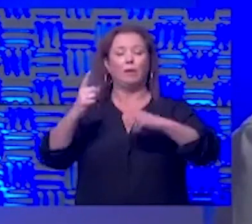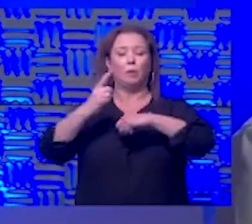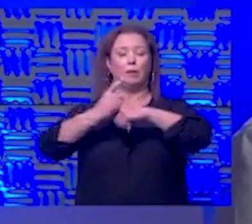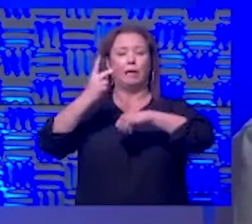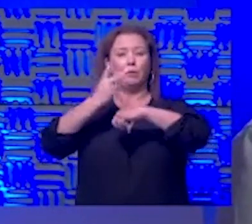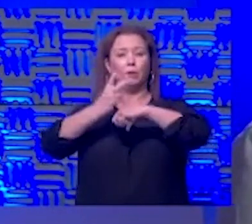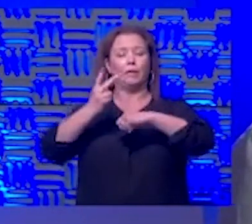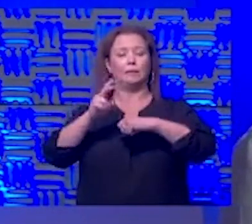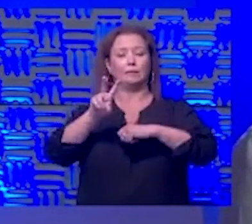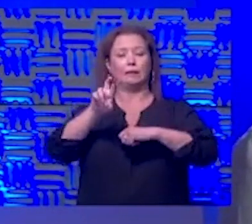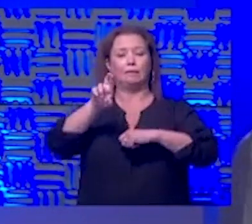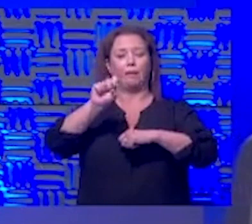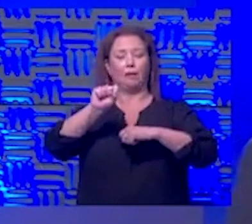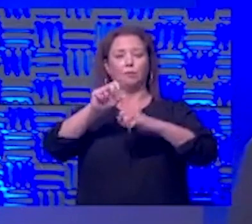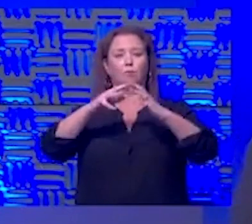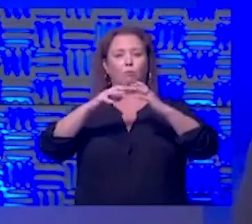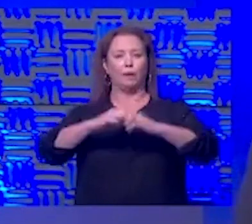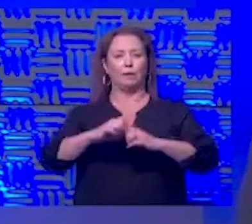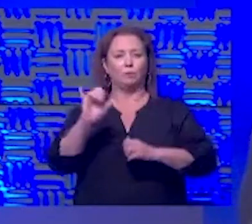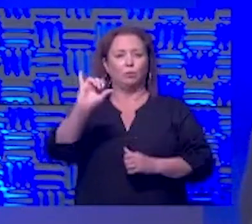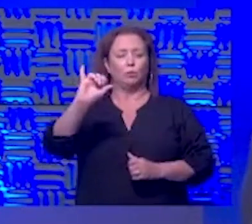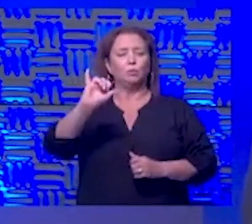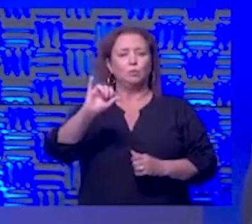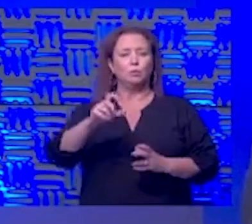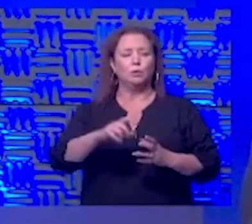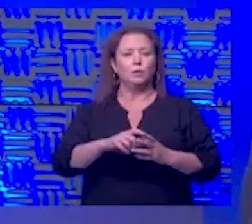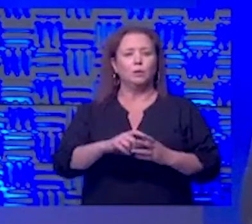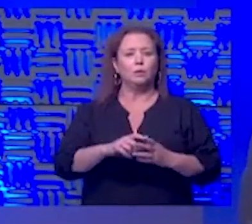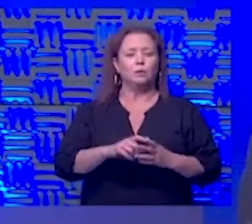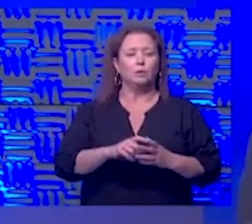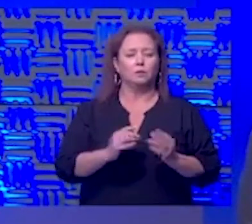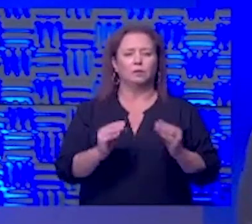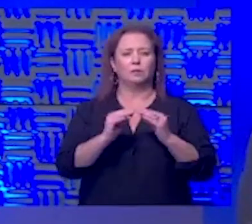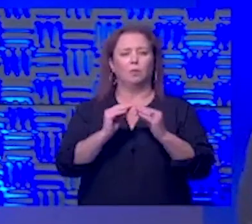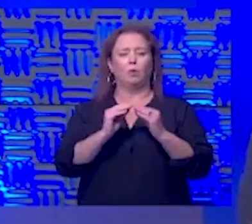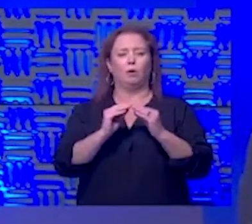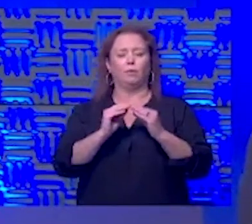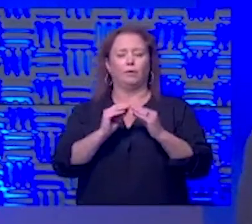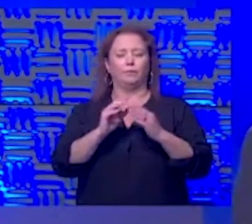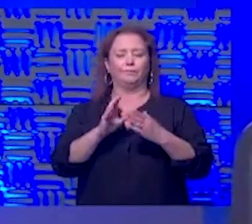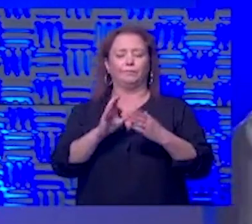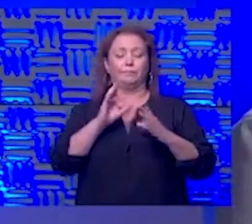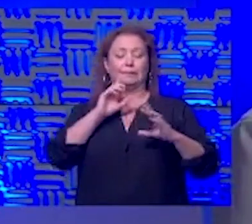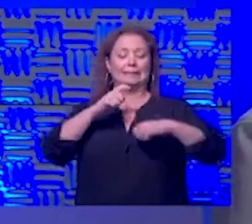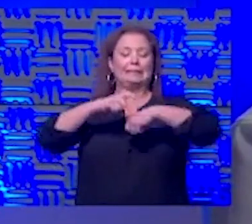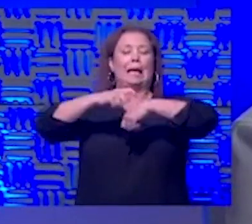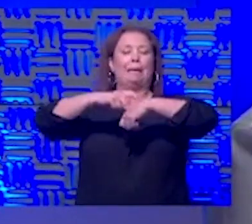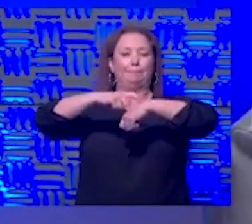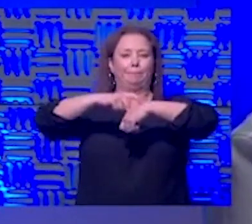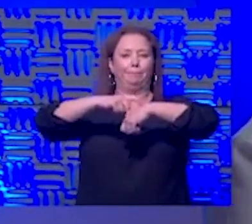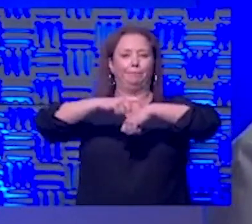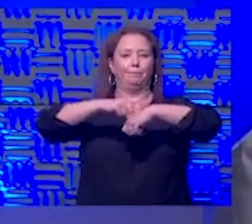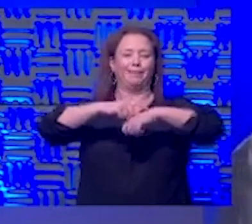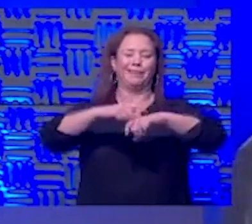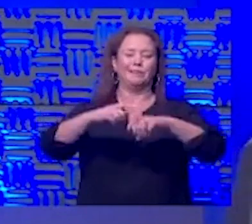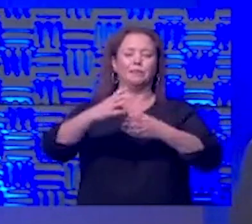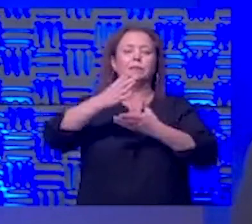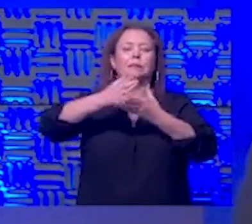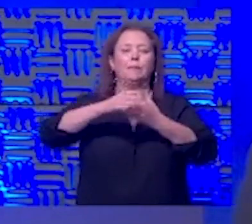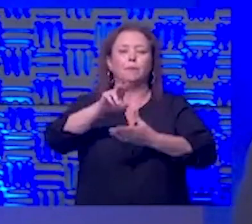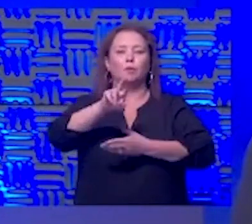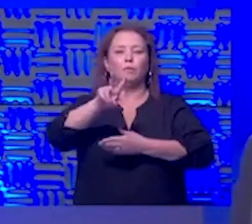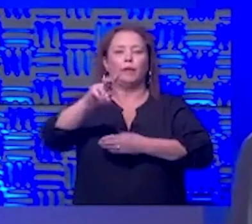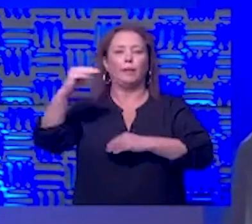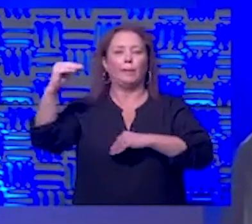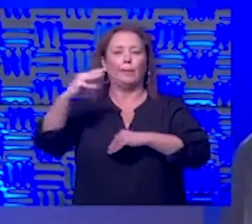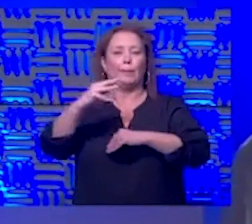two, that virus is going to break down as well. So I think it's going to be more of a consequence of time and plus or minus some of the UV